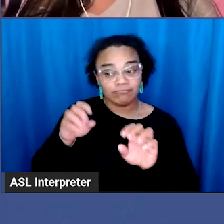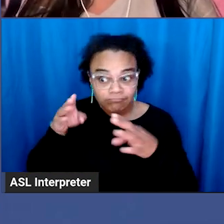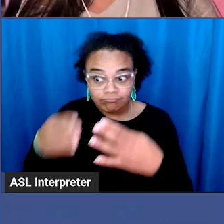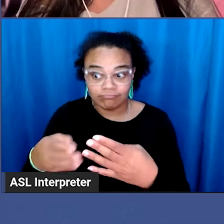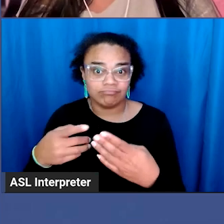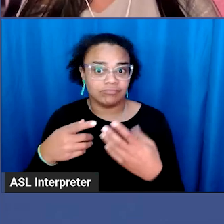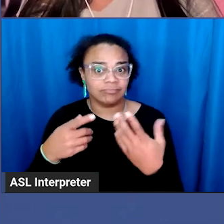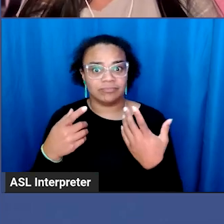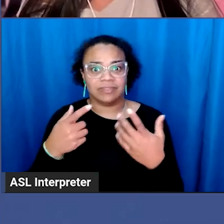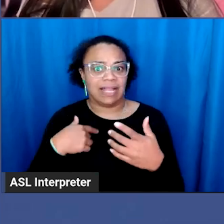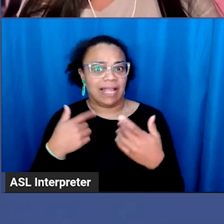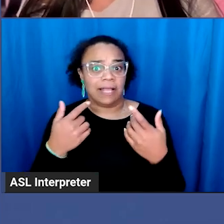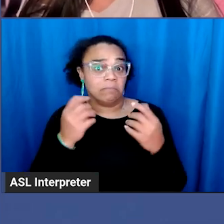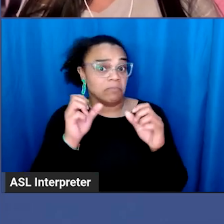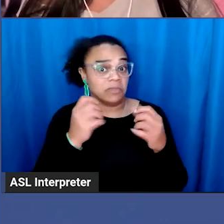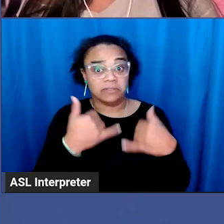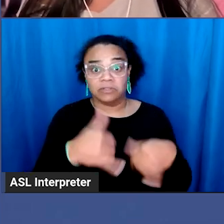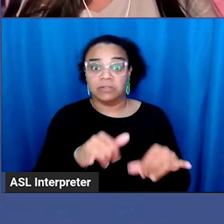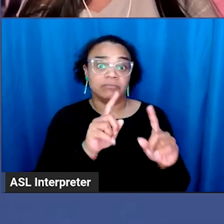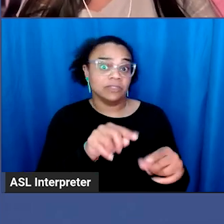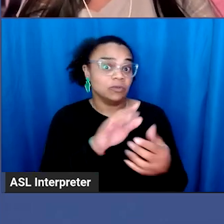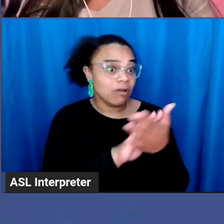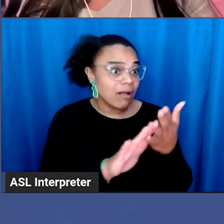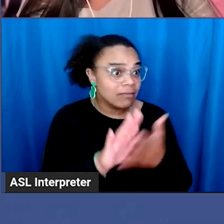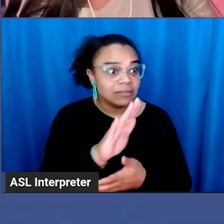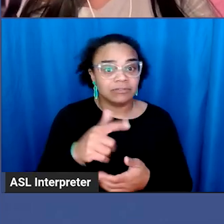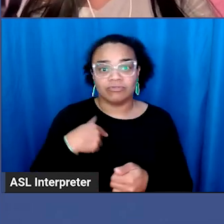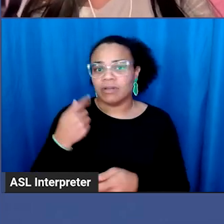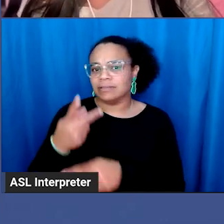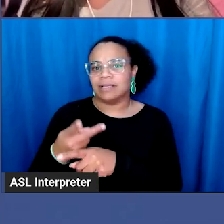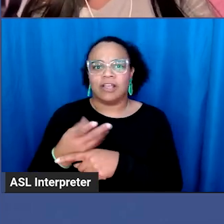attended college and took care of my business.